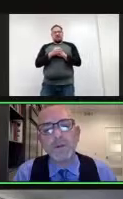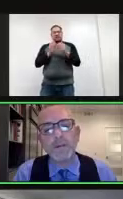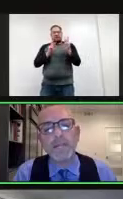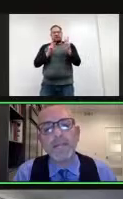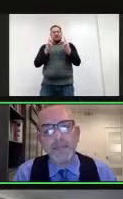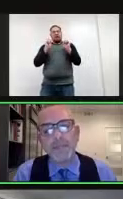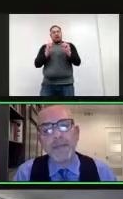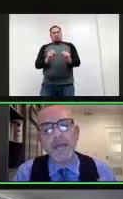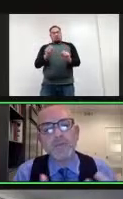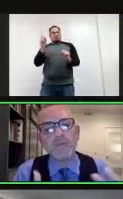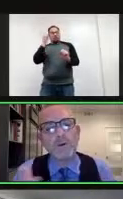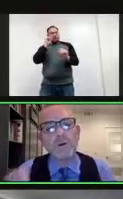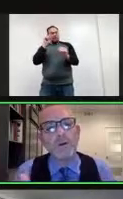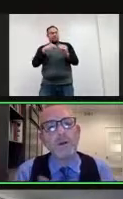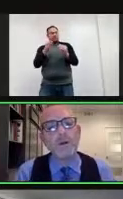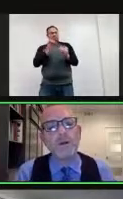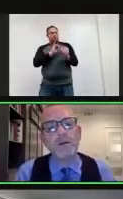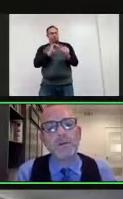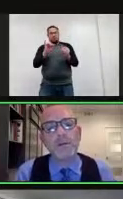their name in the hat for